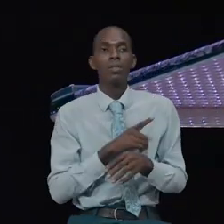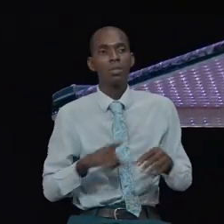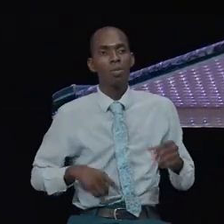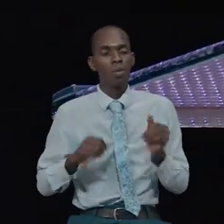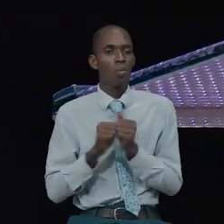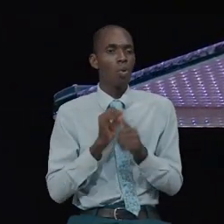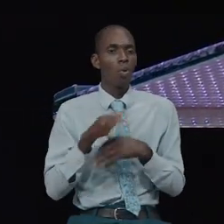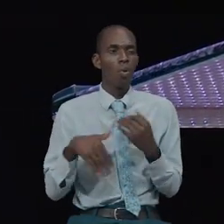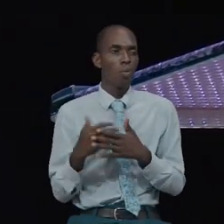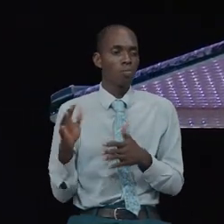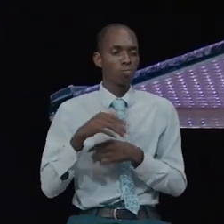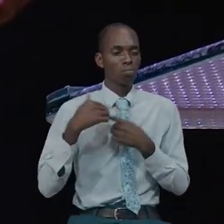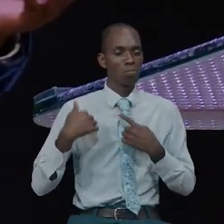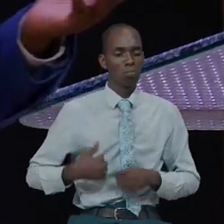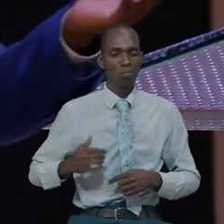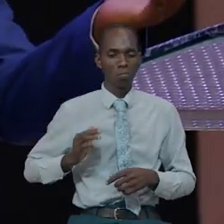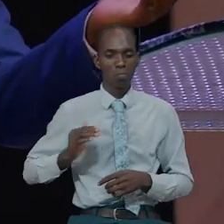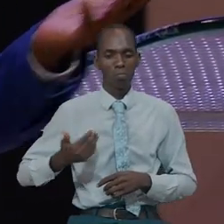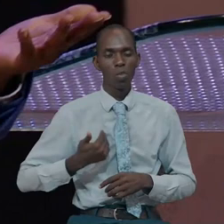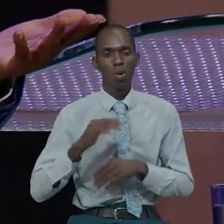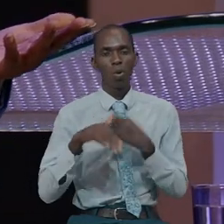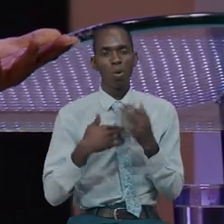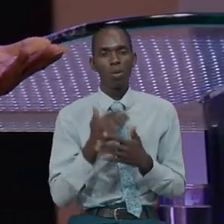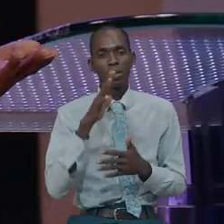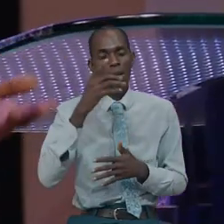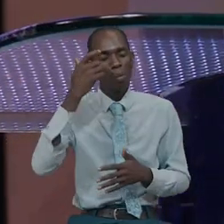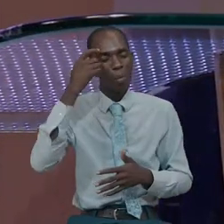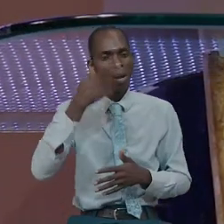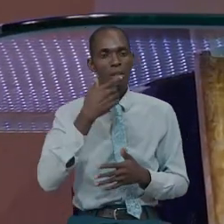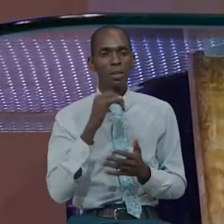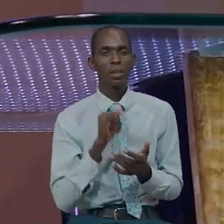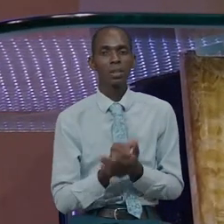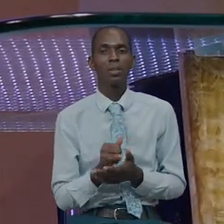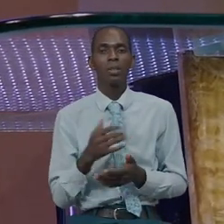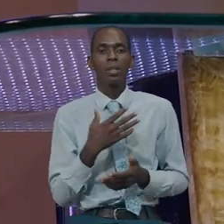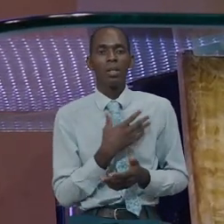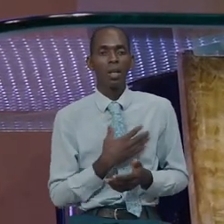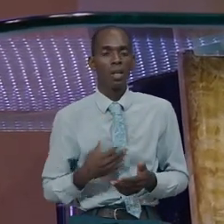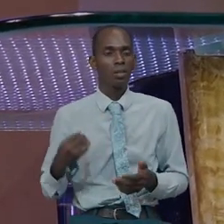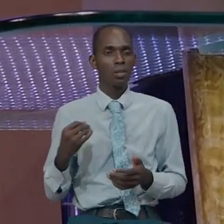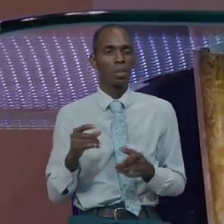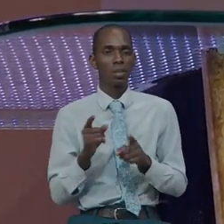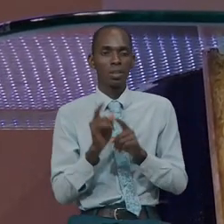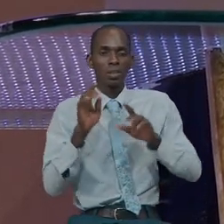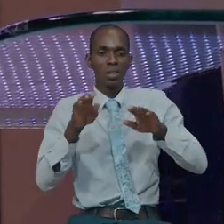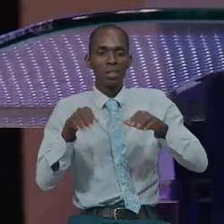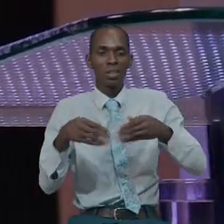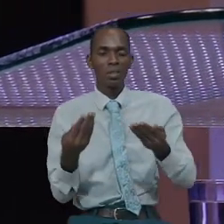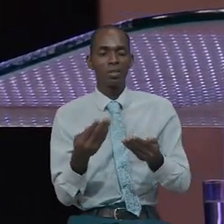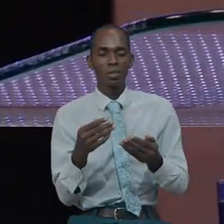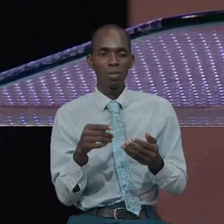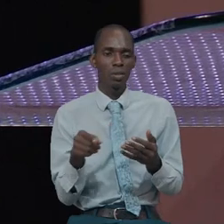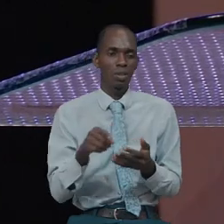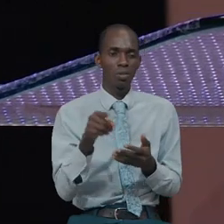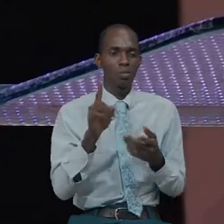their heart, all their soul, and all their mind. And he says, I shall give those heathen to you for your